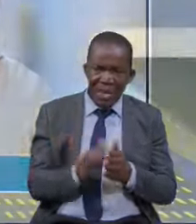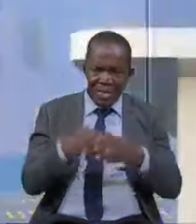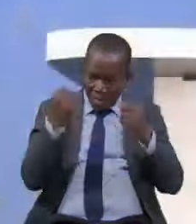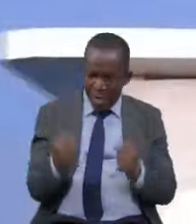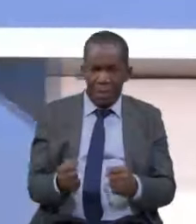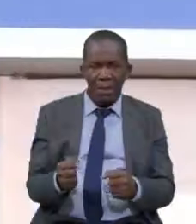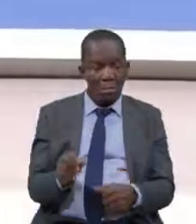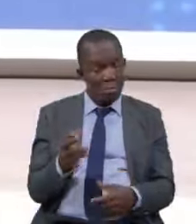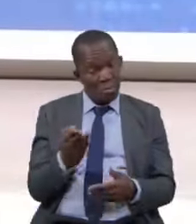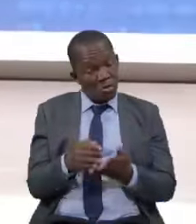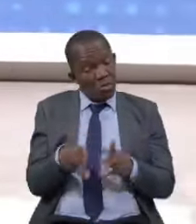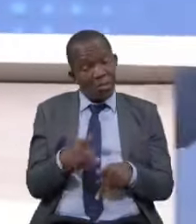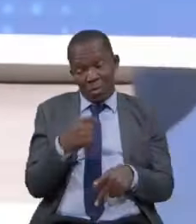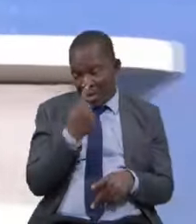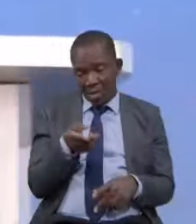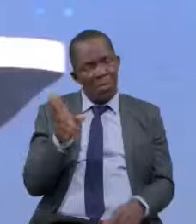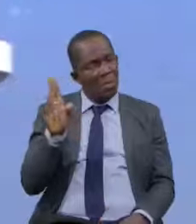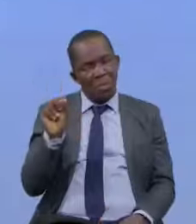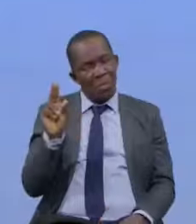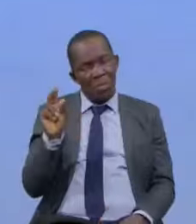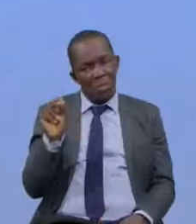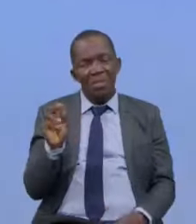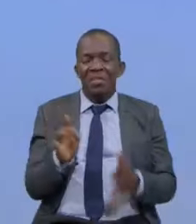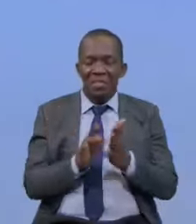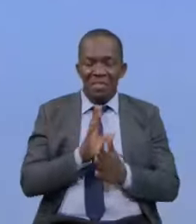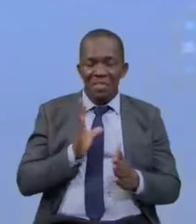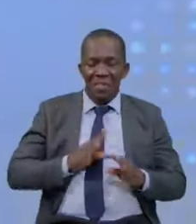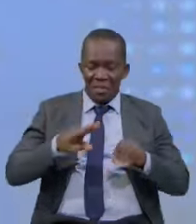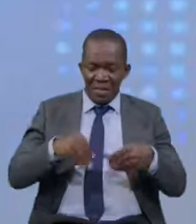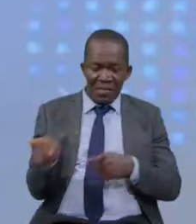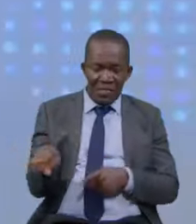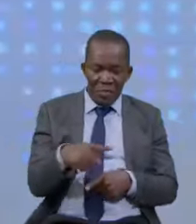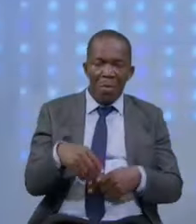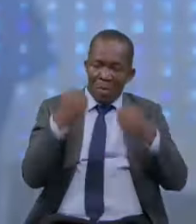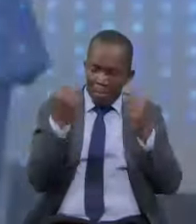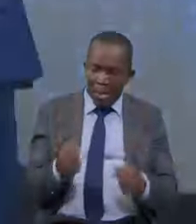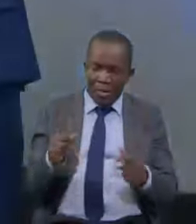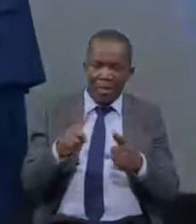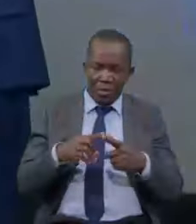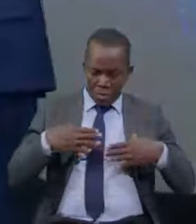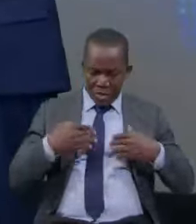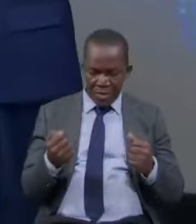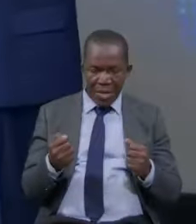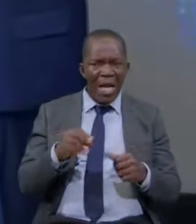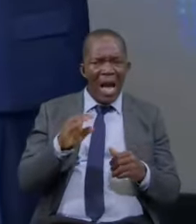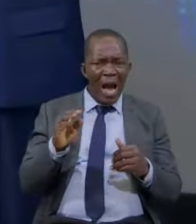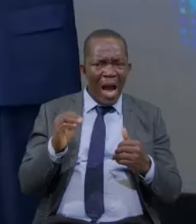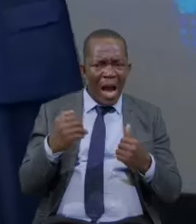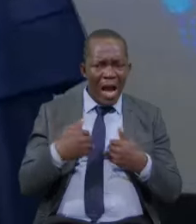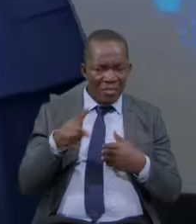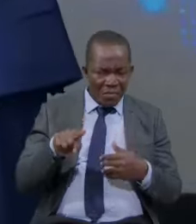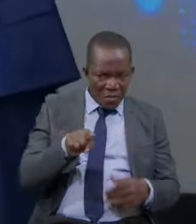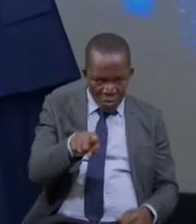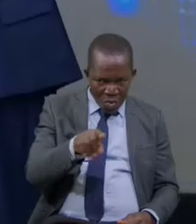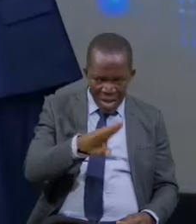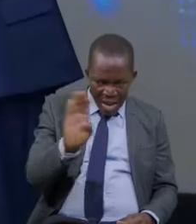power to heal. Have you ever healed? No. Anytime sickness